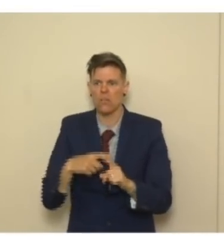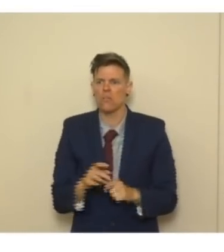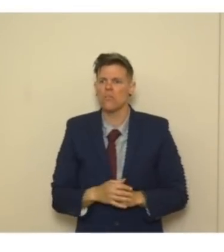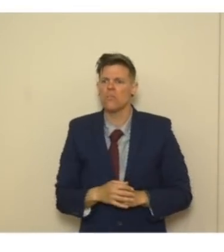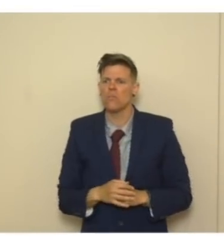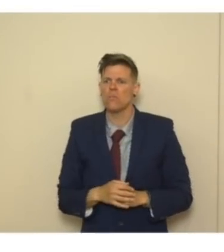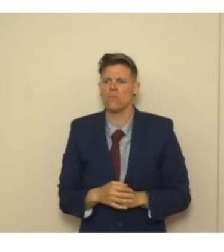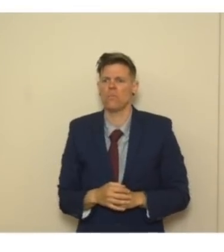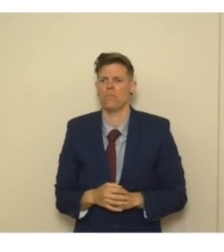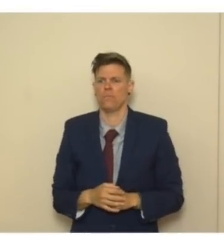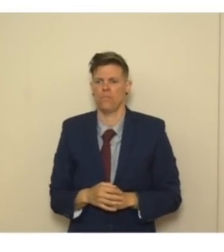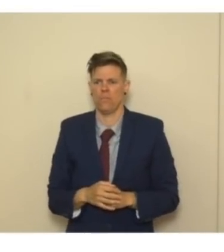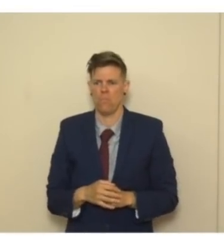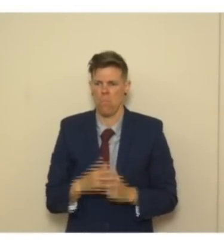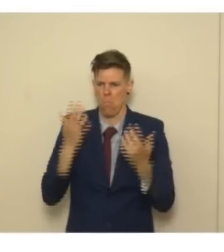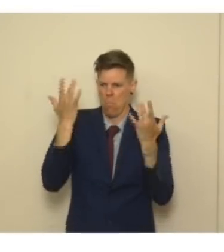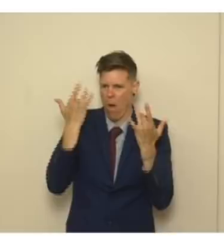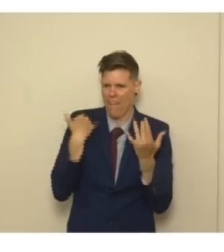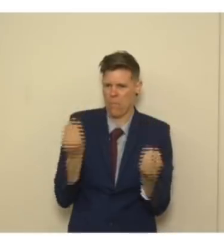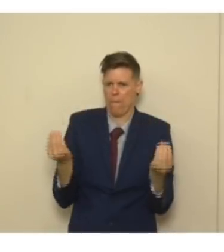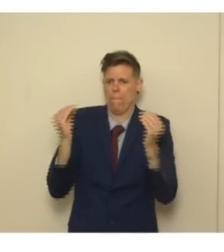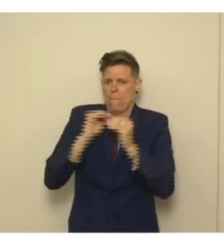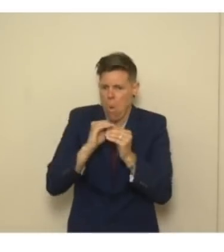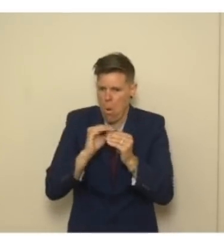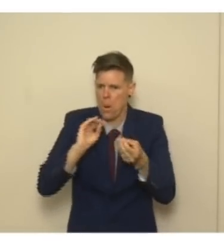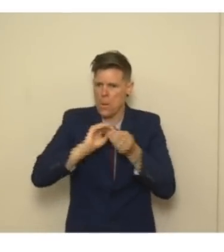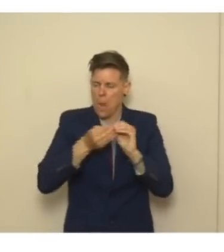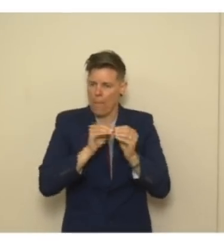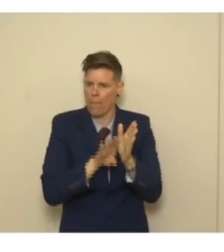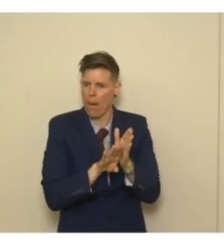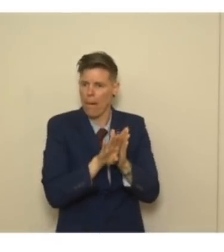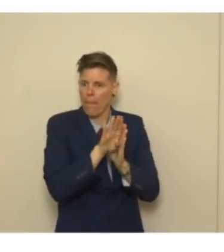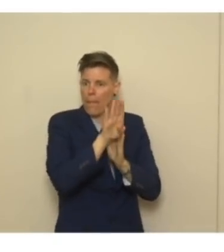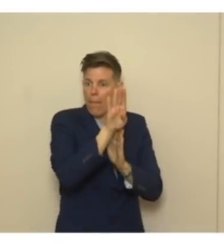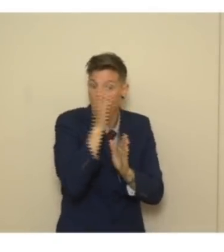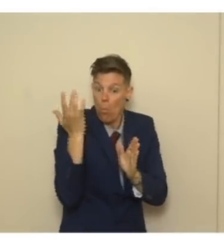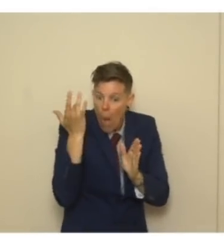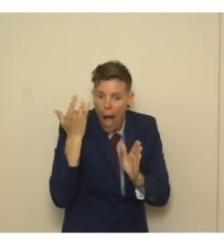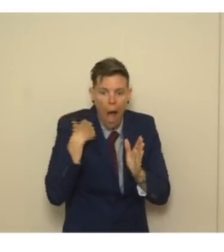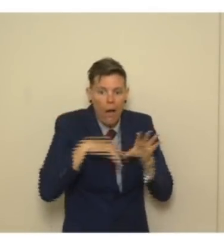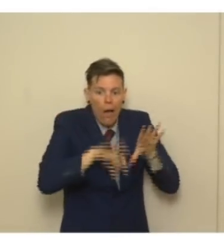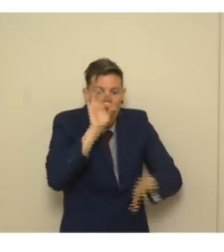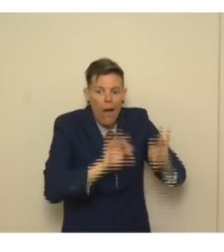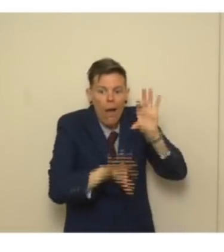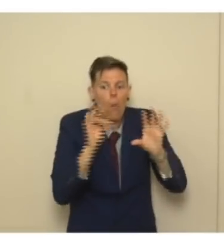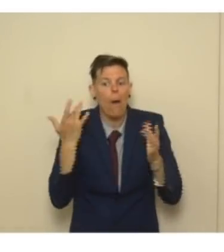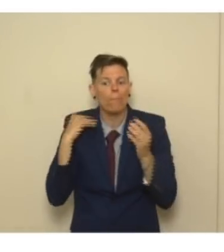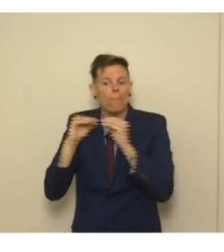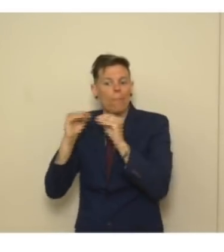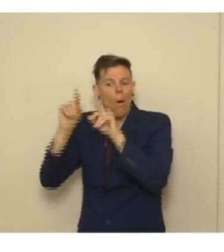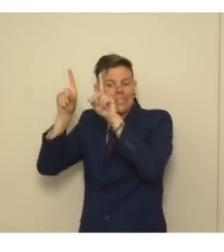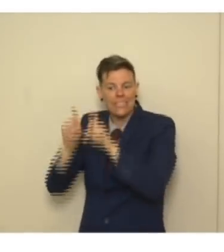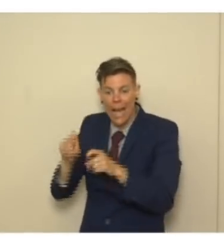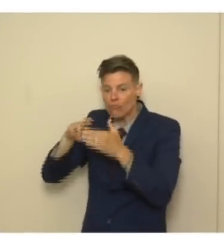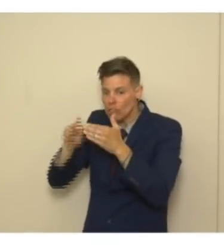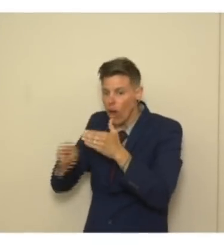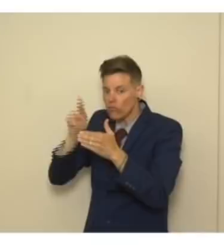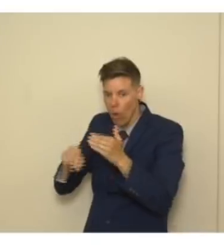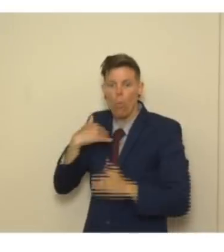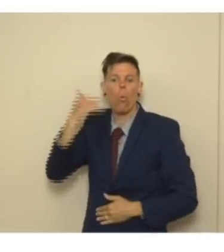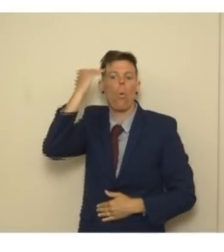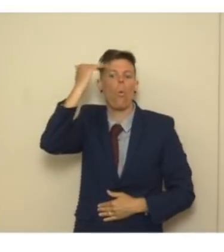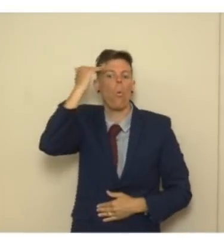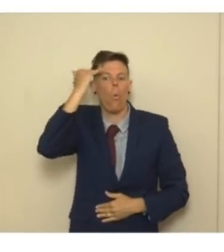more people. I hear that all the time, and that is true. If you test twice as many people, you probably will identify many